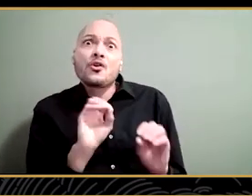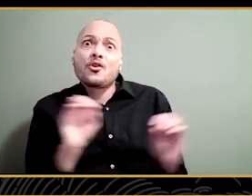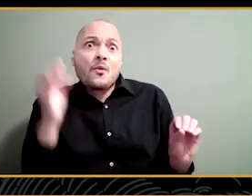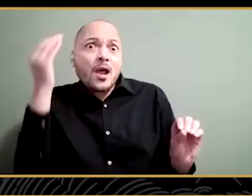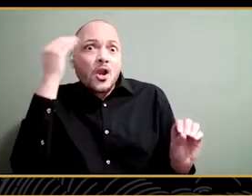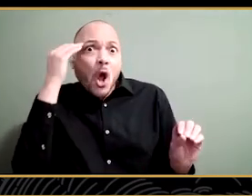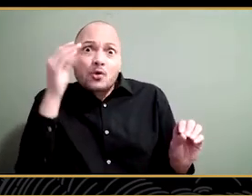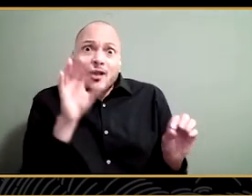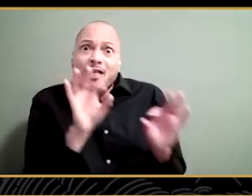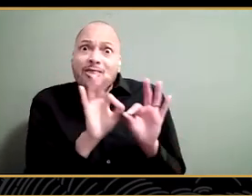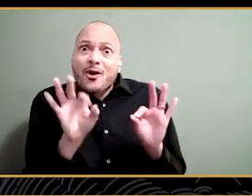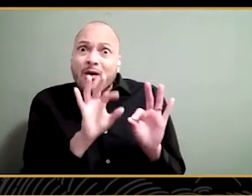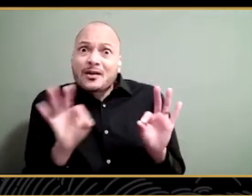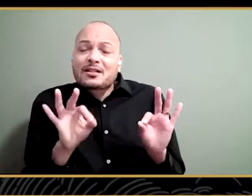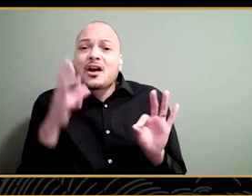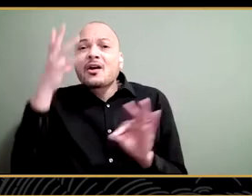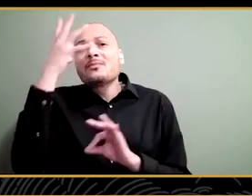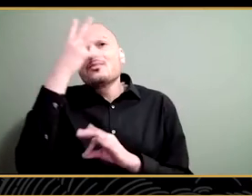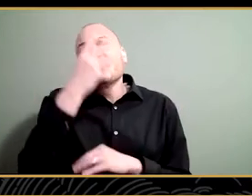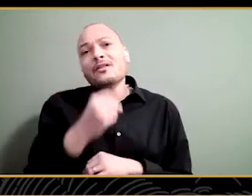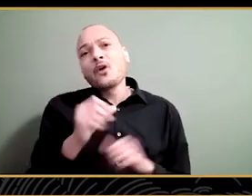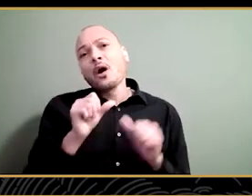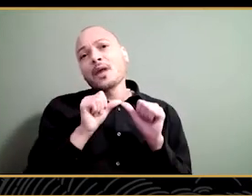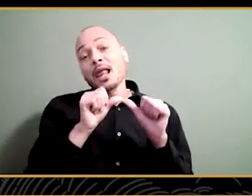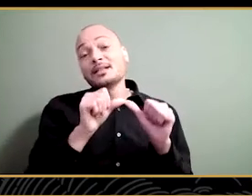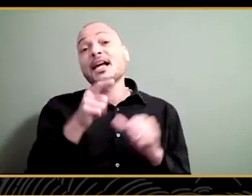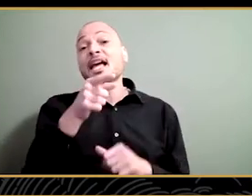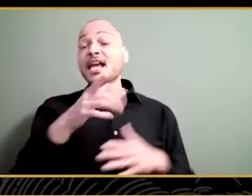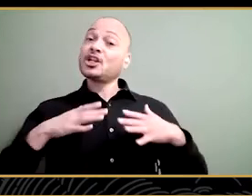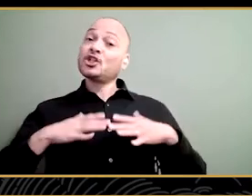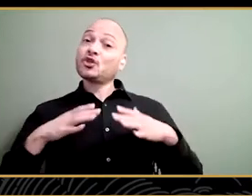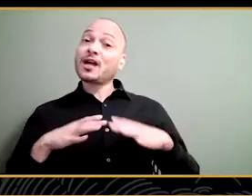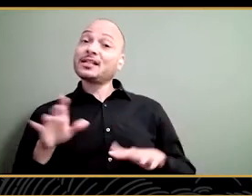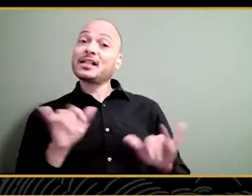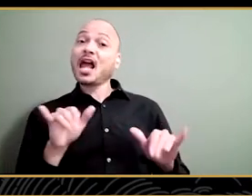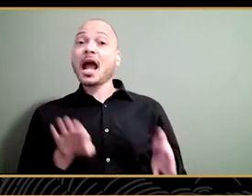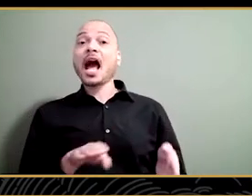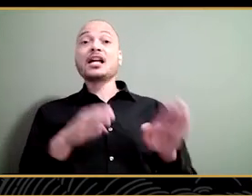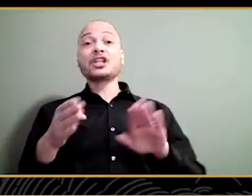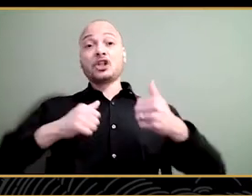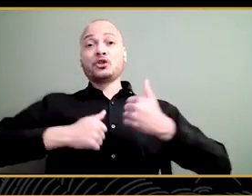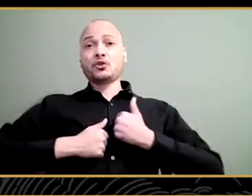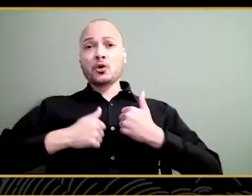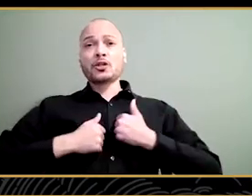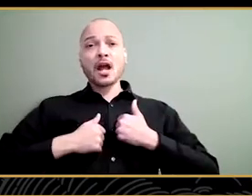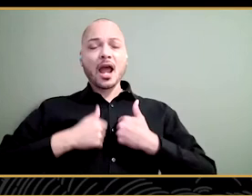Beautiful, relentless. He dresses as a dead soldier every Halloween.